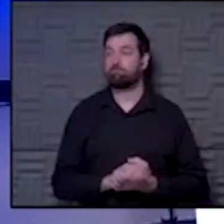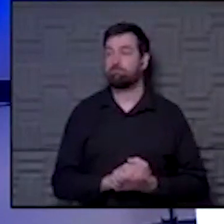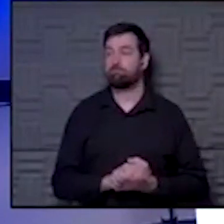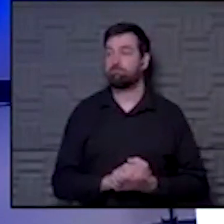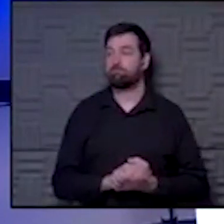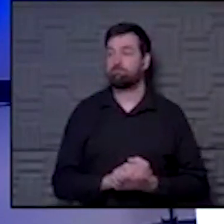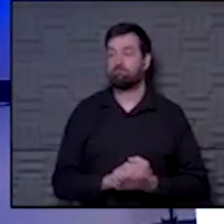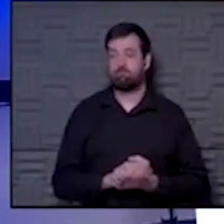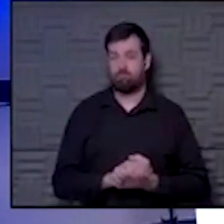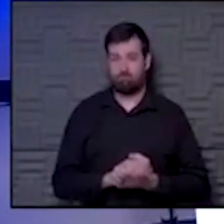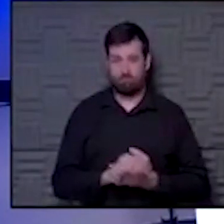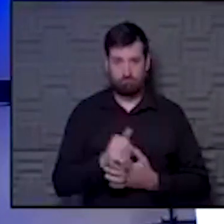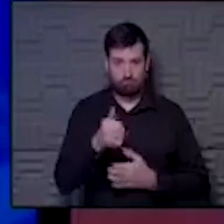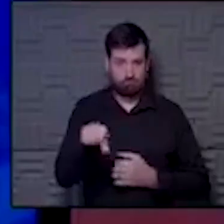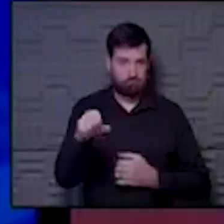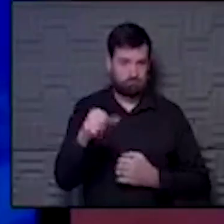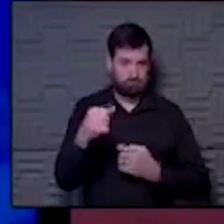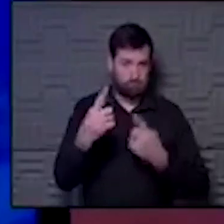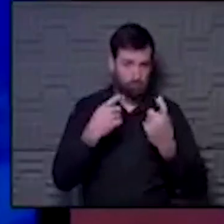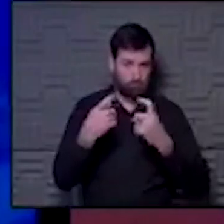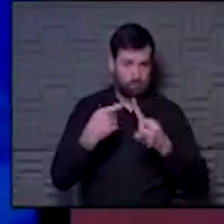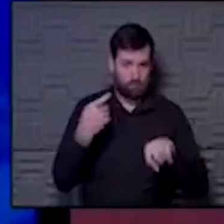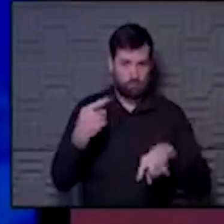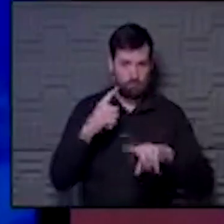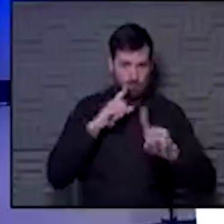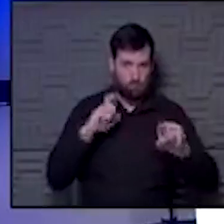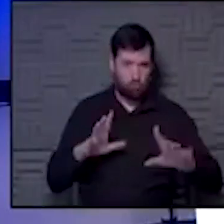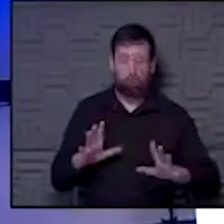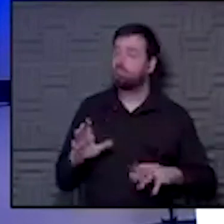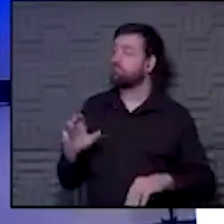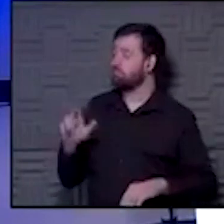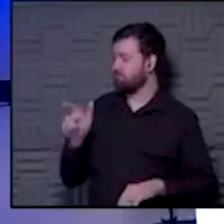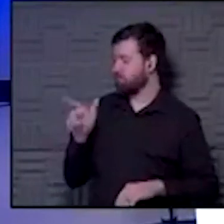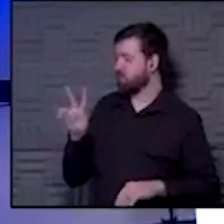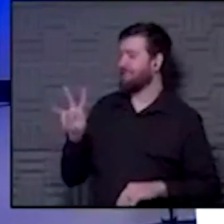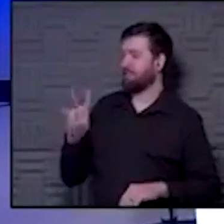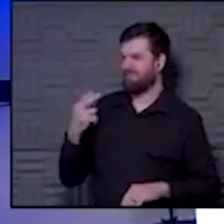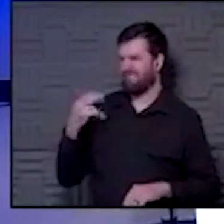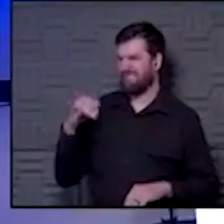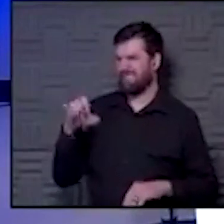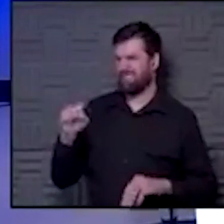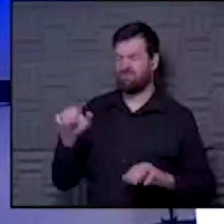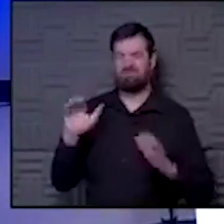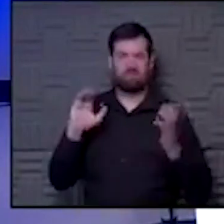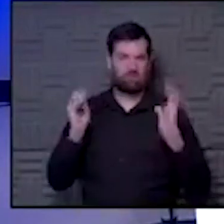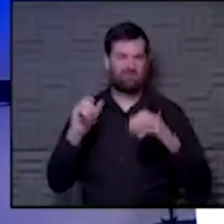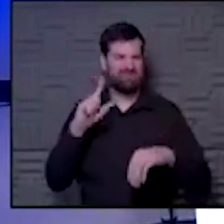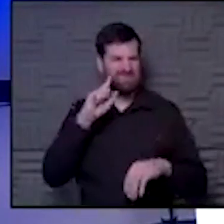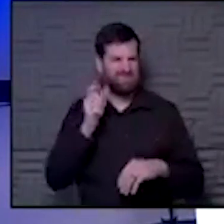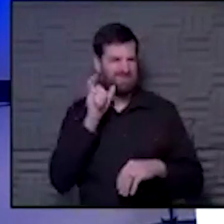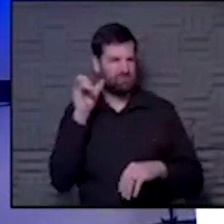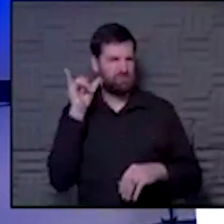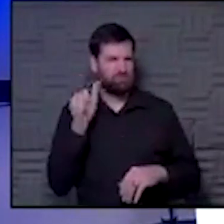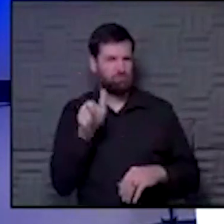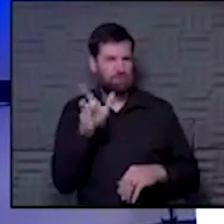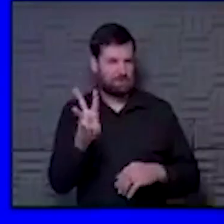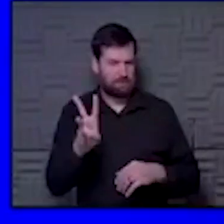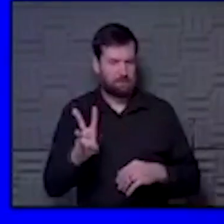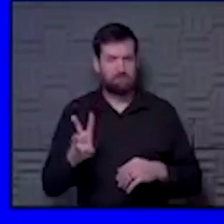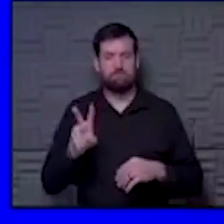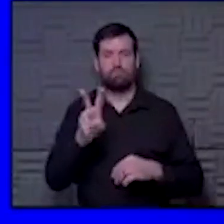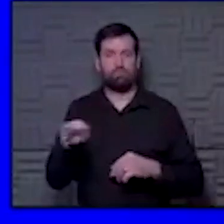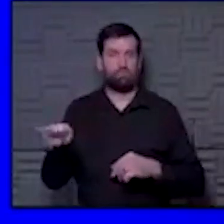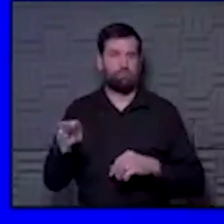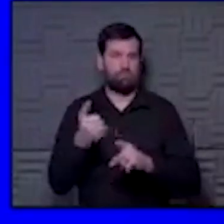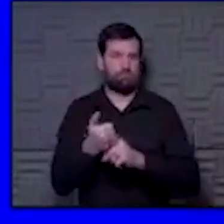if there's any questions from report. Do you have the Hayes numbers? Yeah, let's do 27. It. So they're about similar to what they were. I think they were at 26 yesterday, with 22